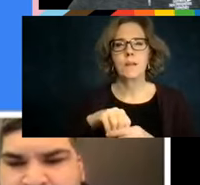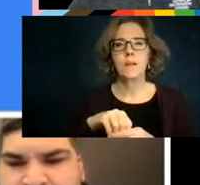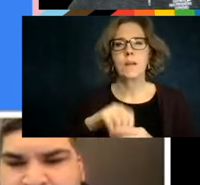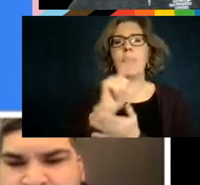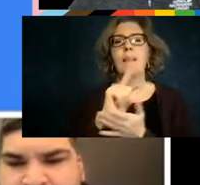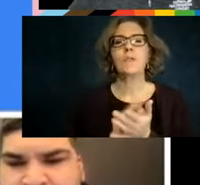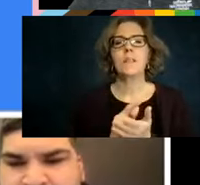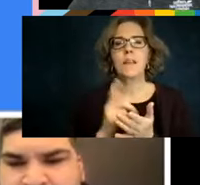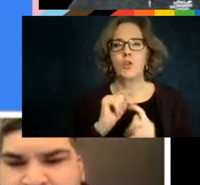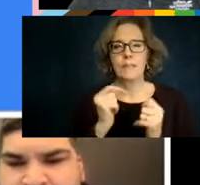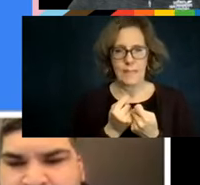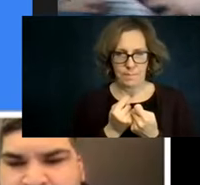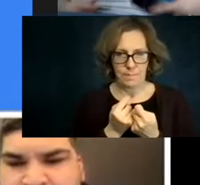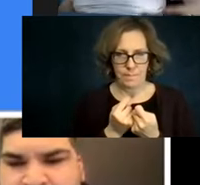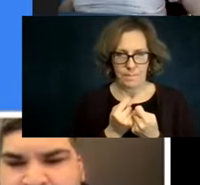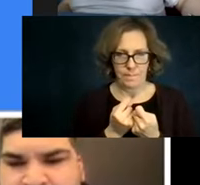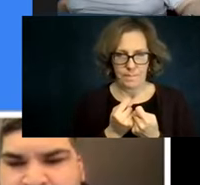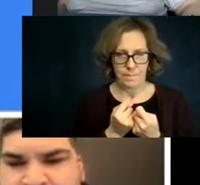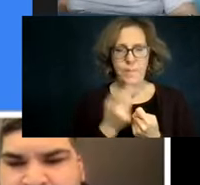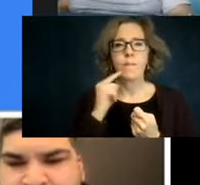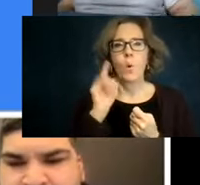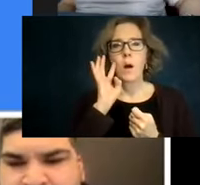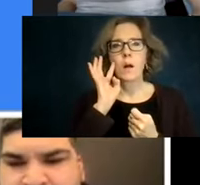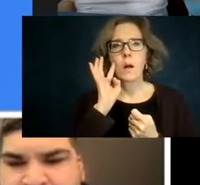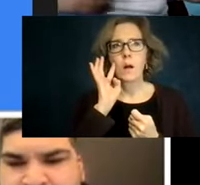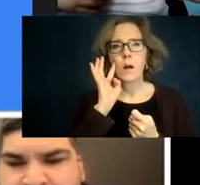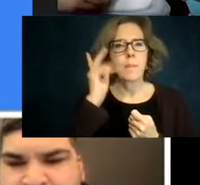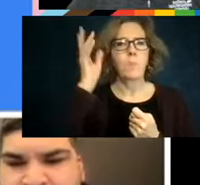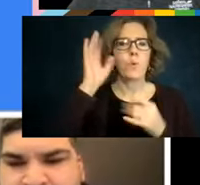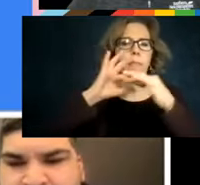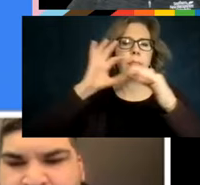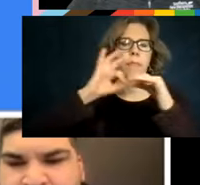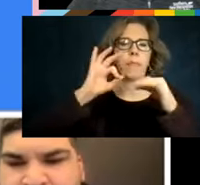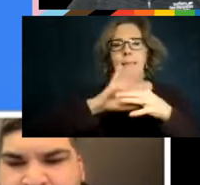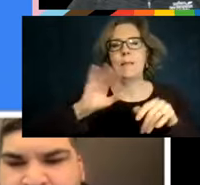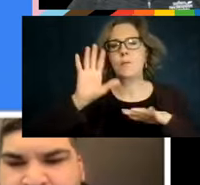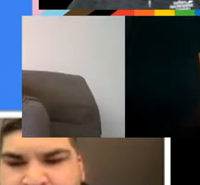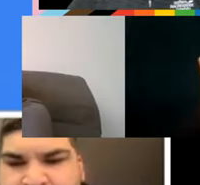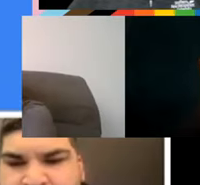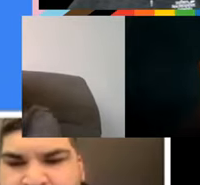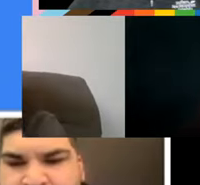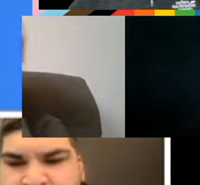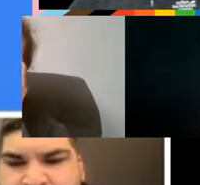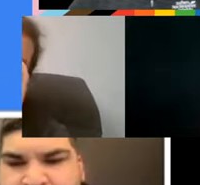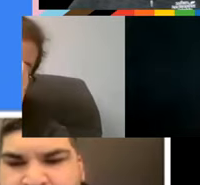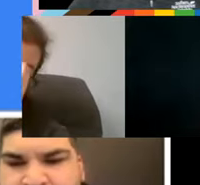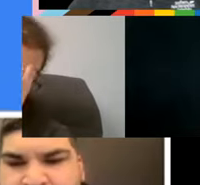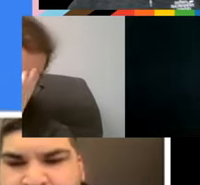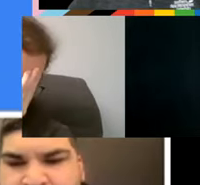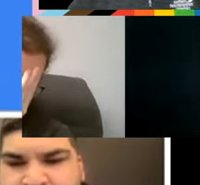come up with a testimony for support decision making to present at the hearing. I had